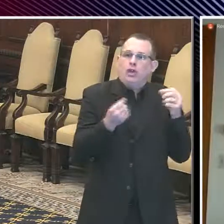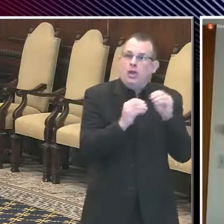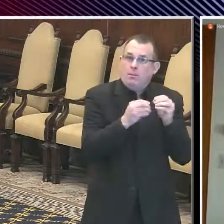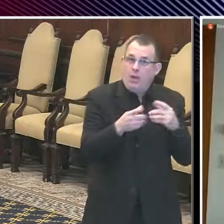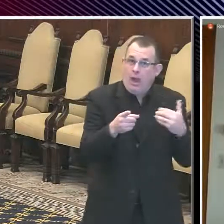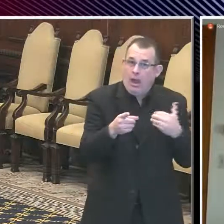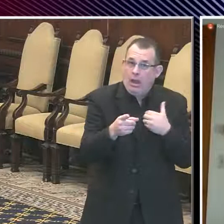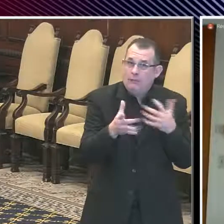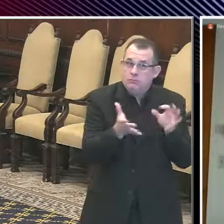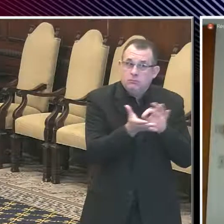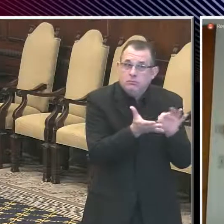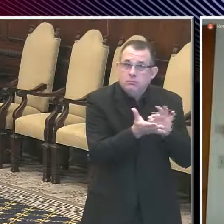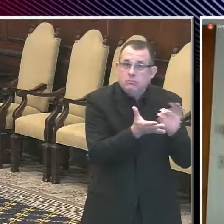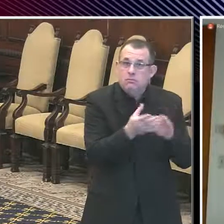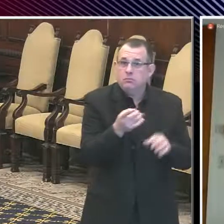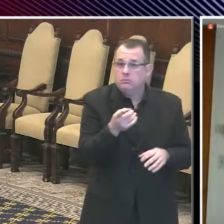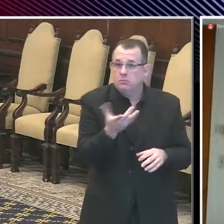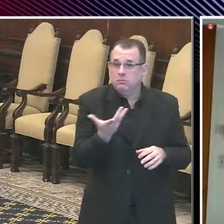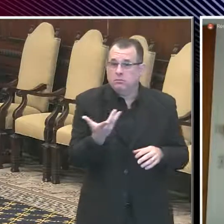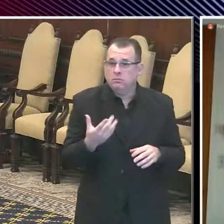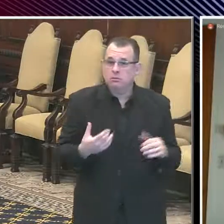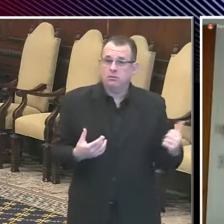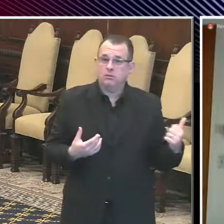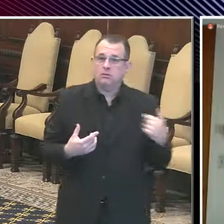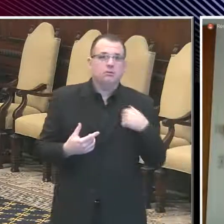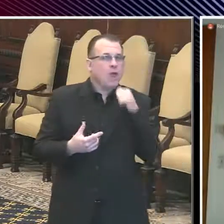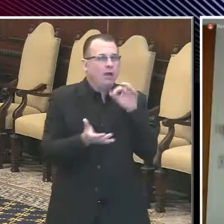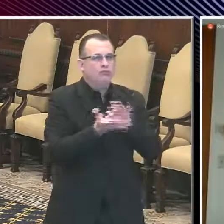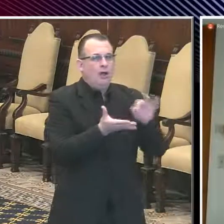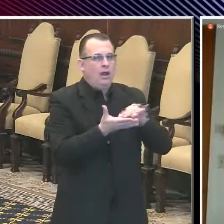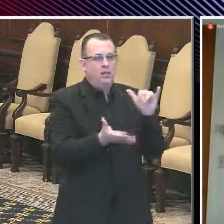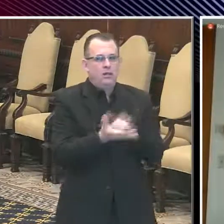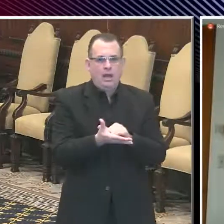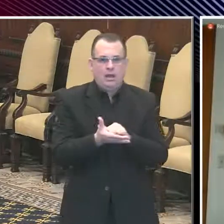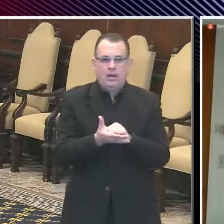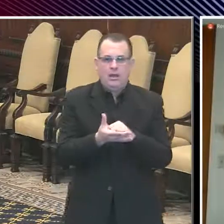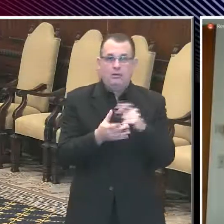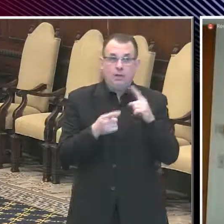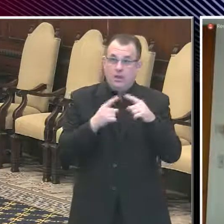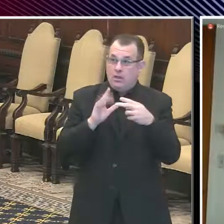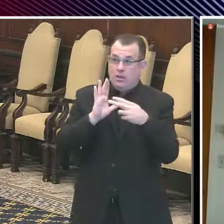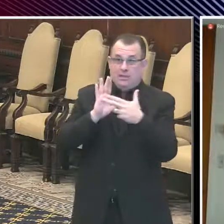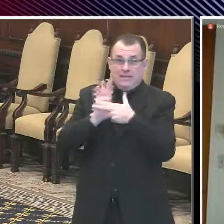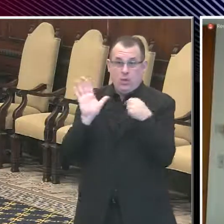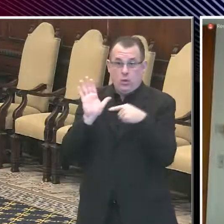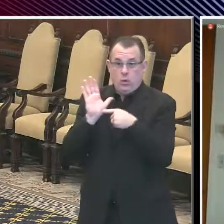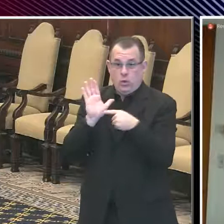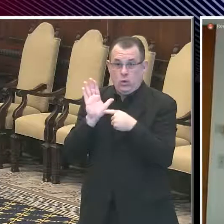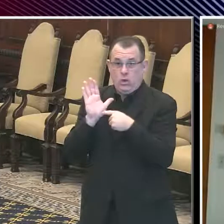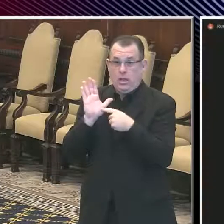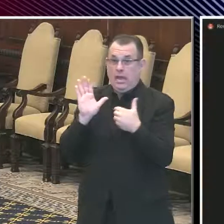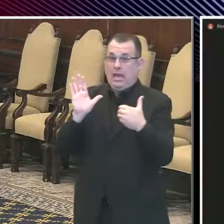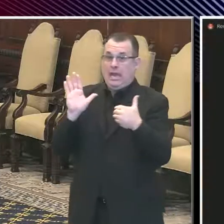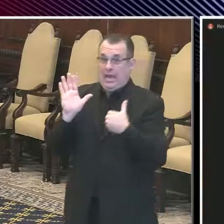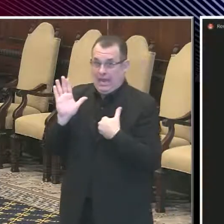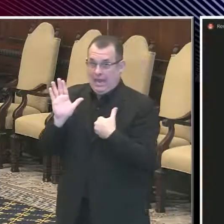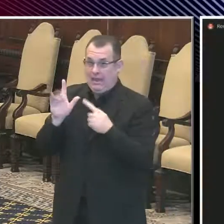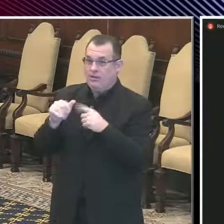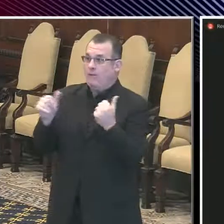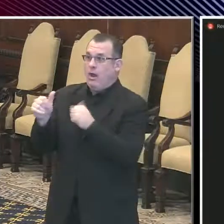We are not tracking cases of recovery. We find out about them when they first are diagnosed, but we don't have an opportunity to follow up. Okay, thank you for